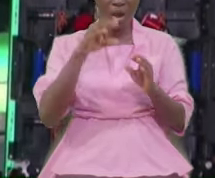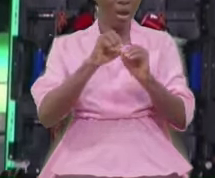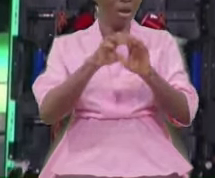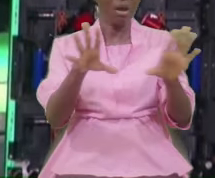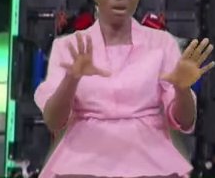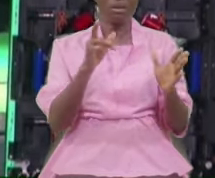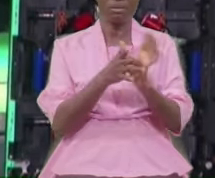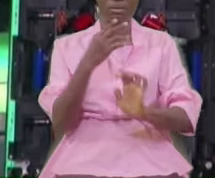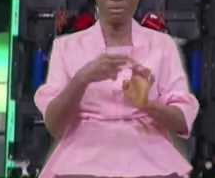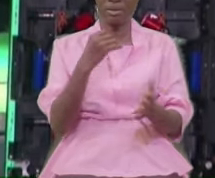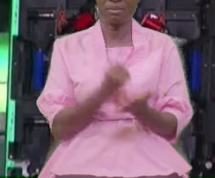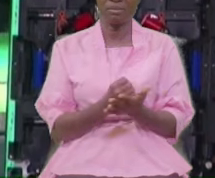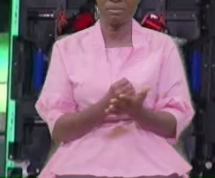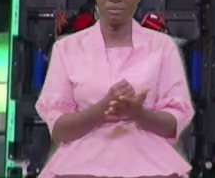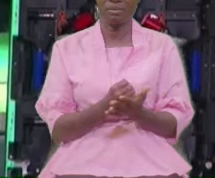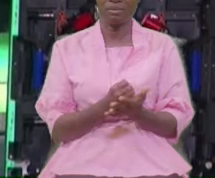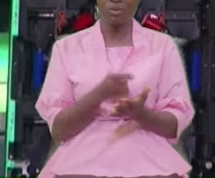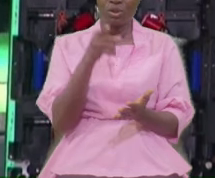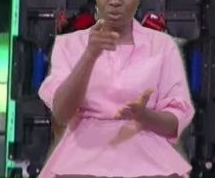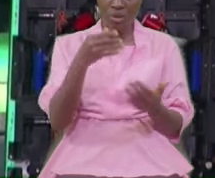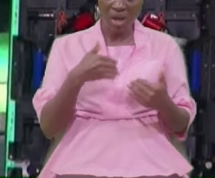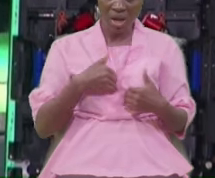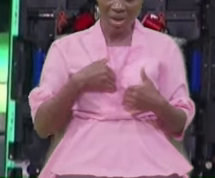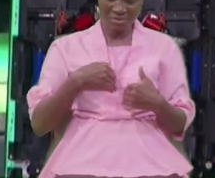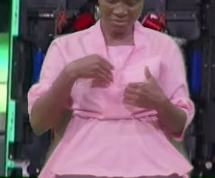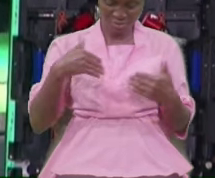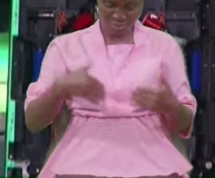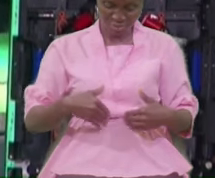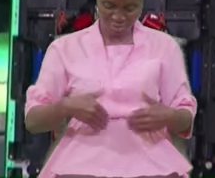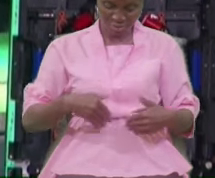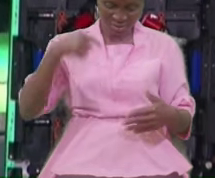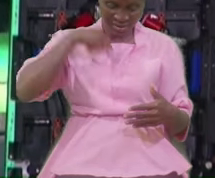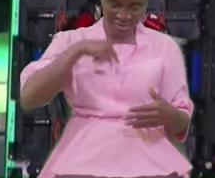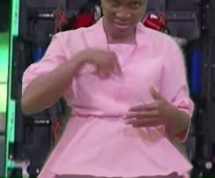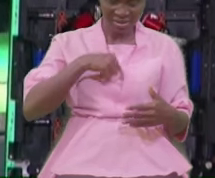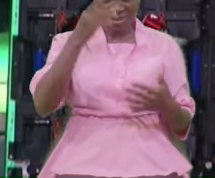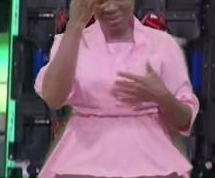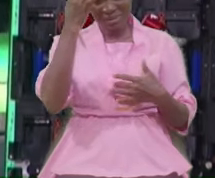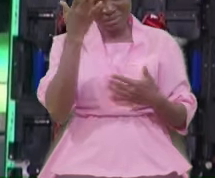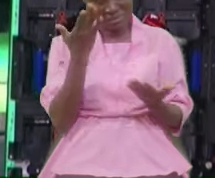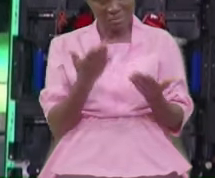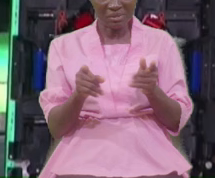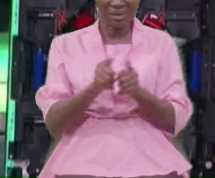problem internal disease like cancer ul any problem